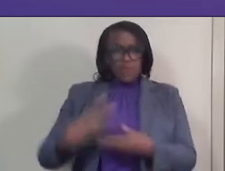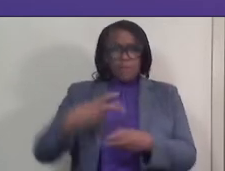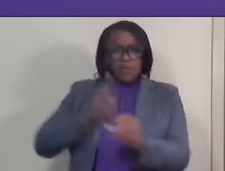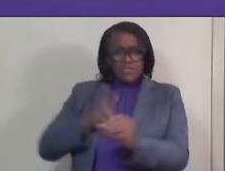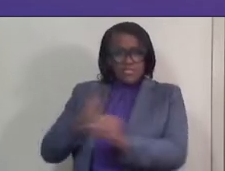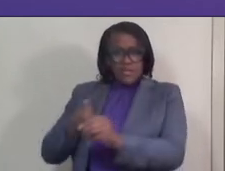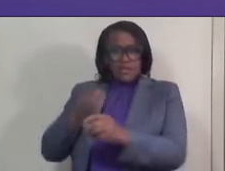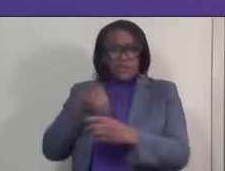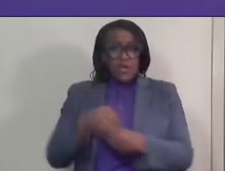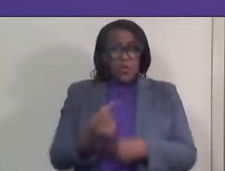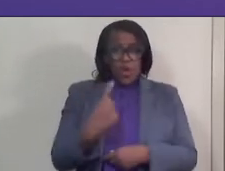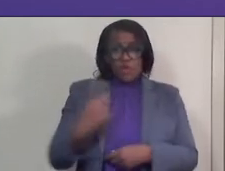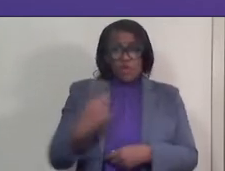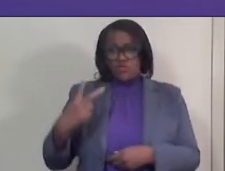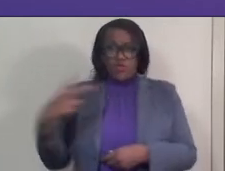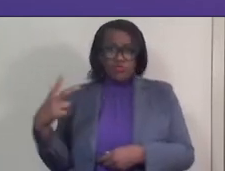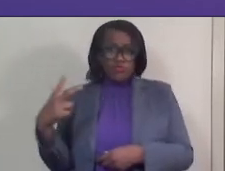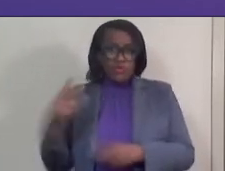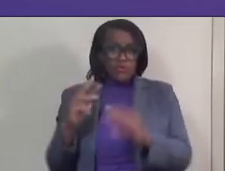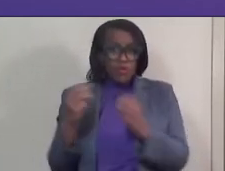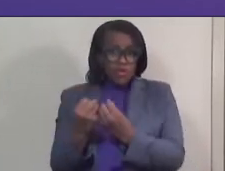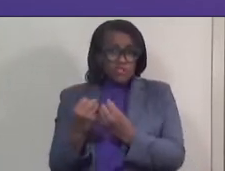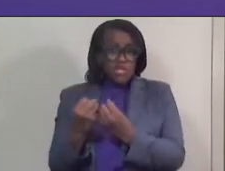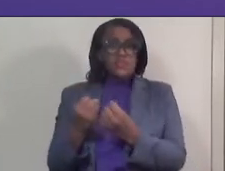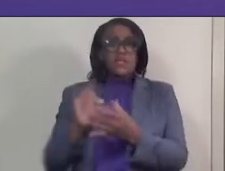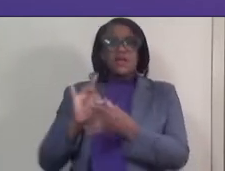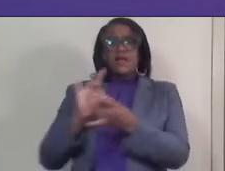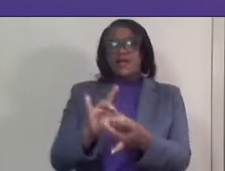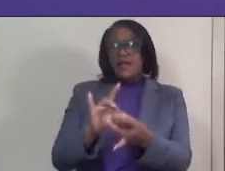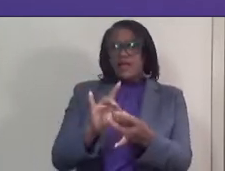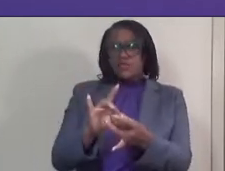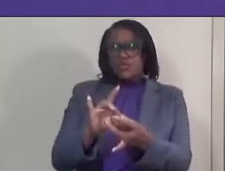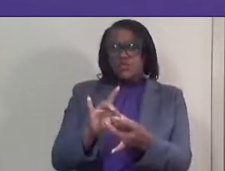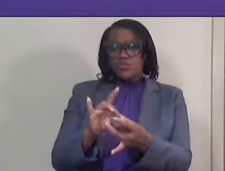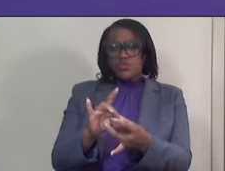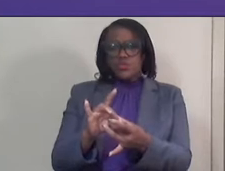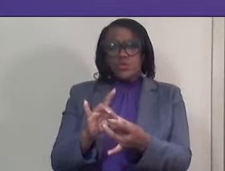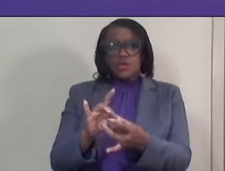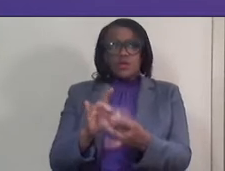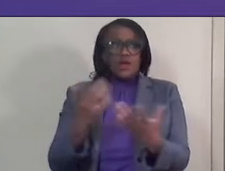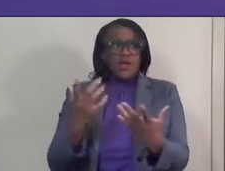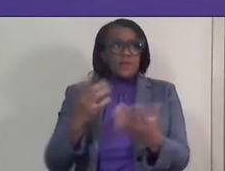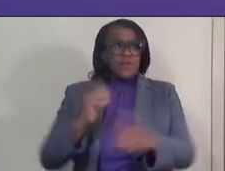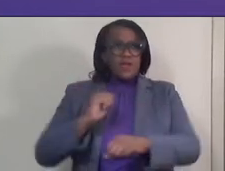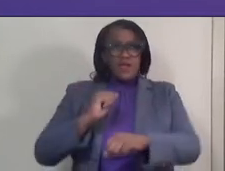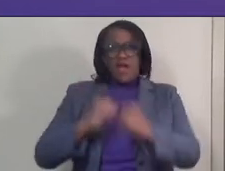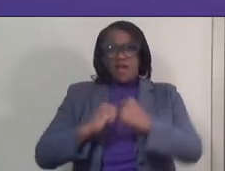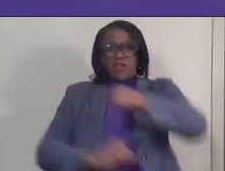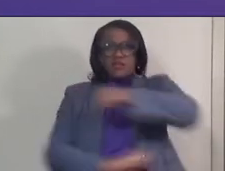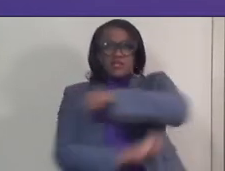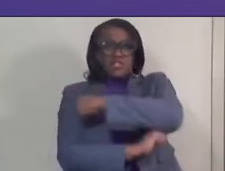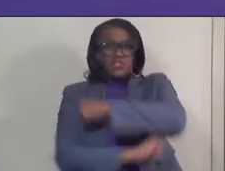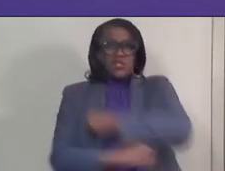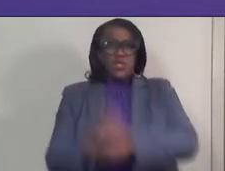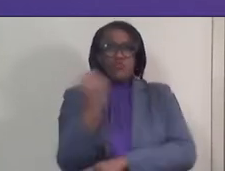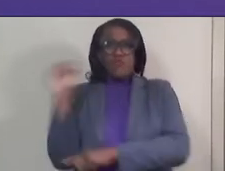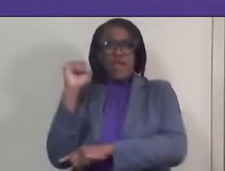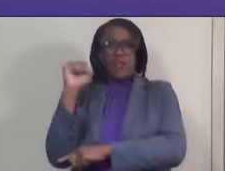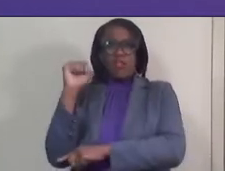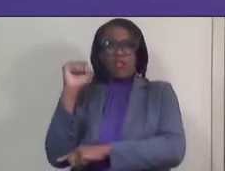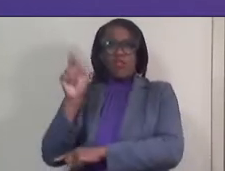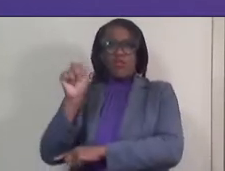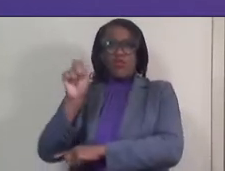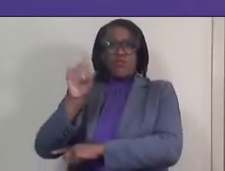or three of our workshops is connected to a foundation initiative called the Radical Imagination for